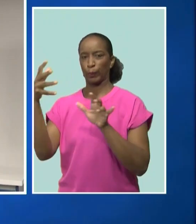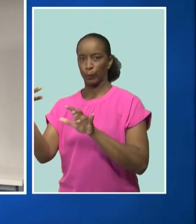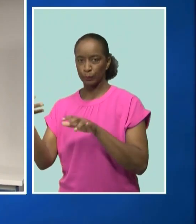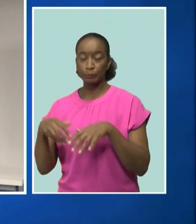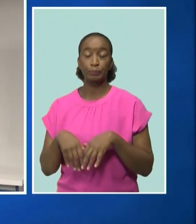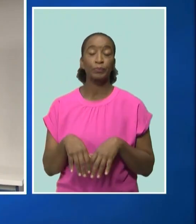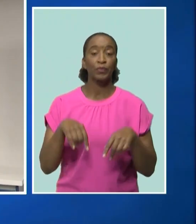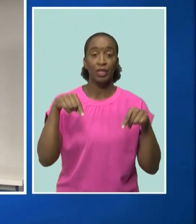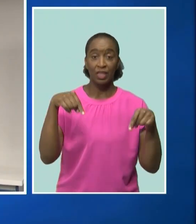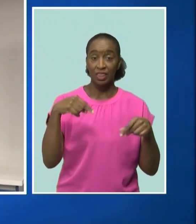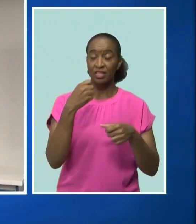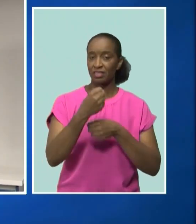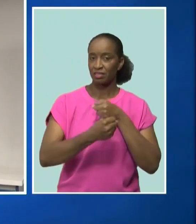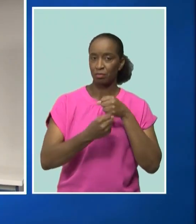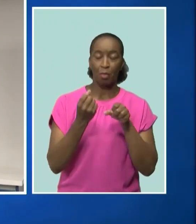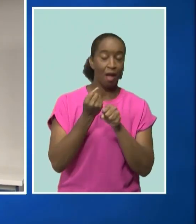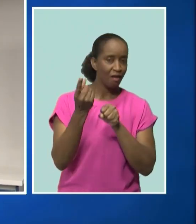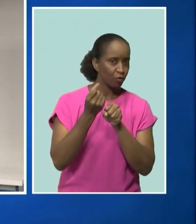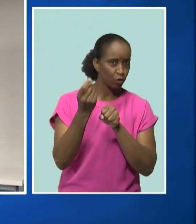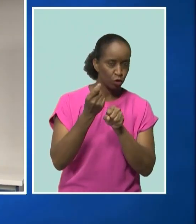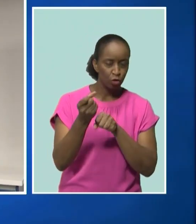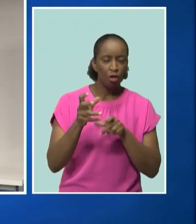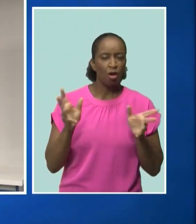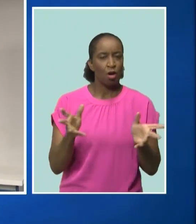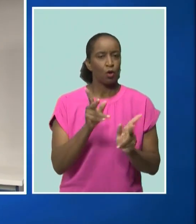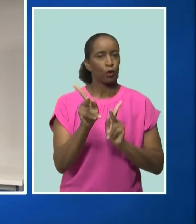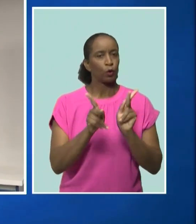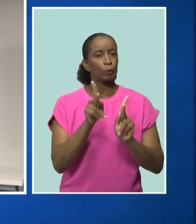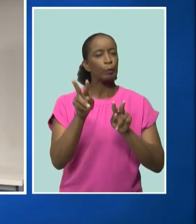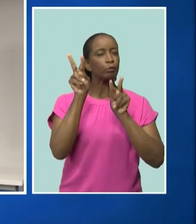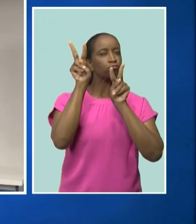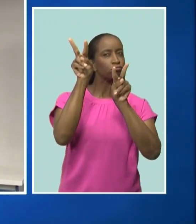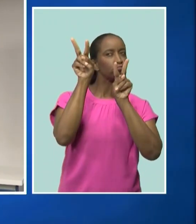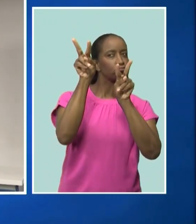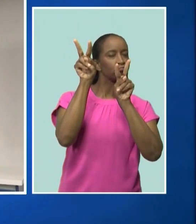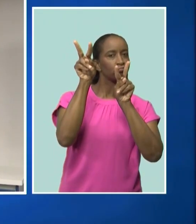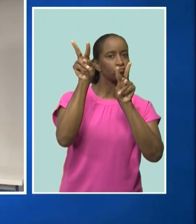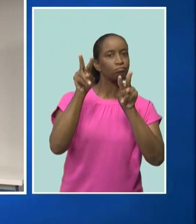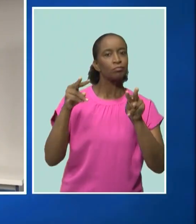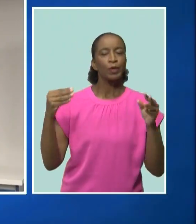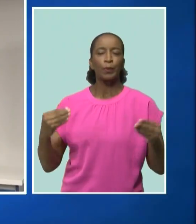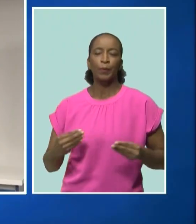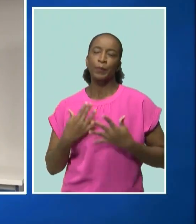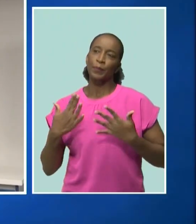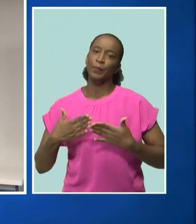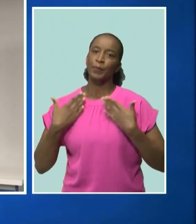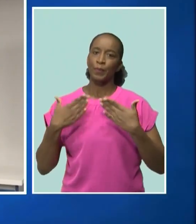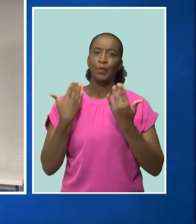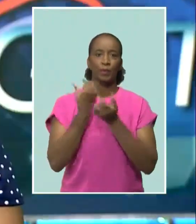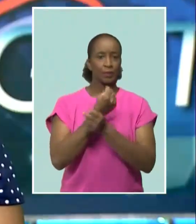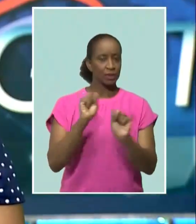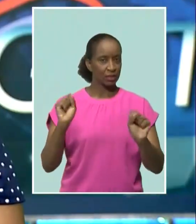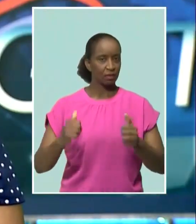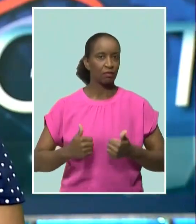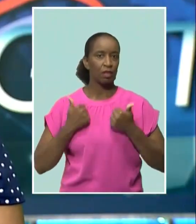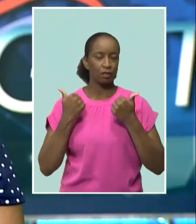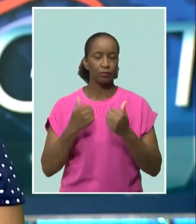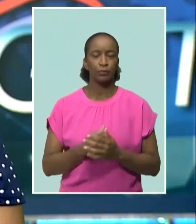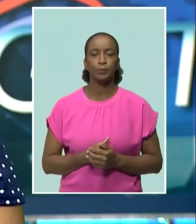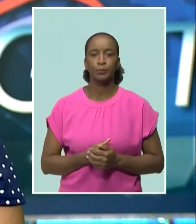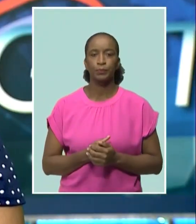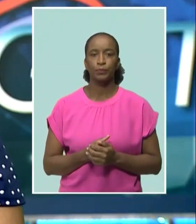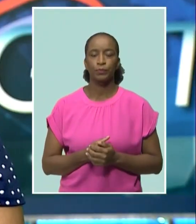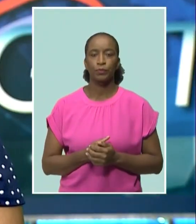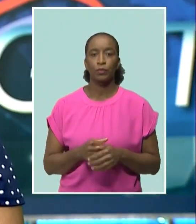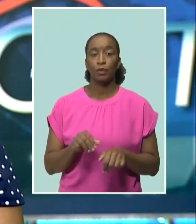year to look to where there's hope, where there's joy, where there's salvation, where there's life. Meanwhile,